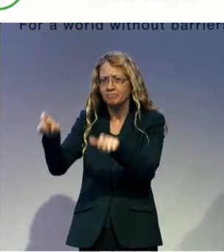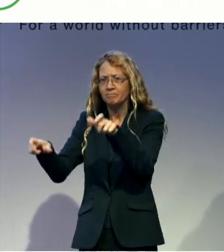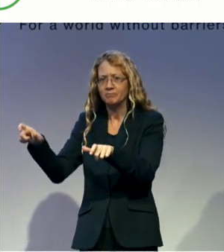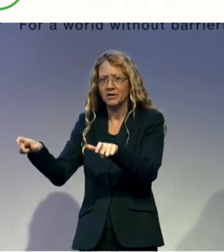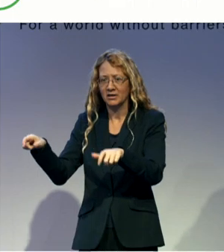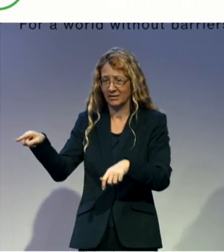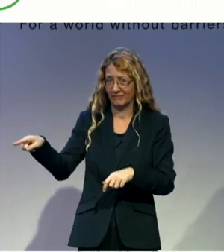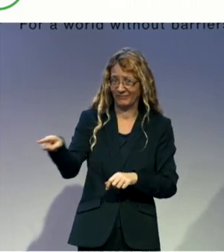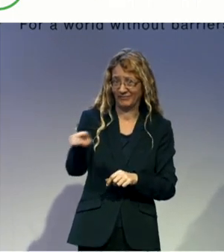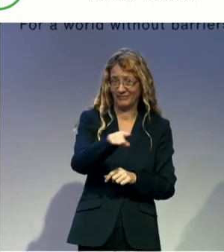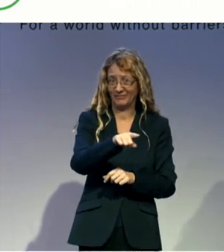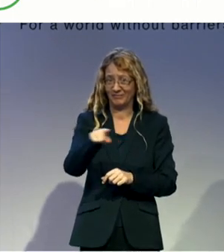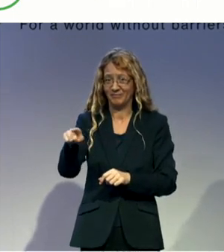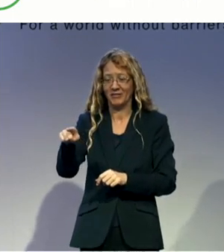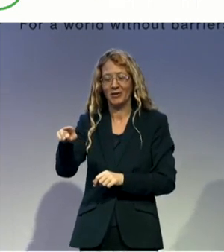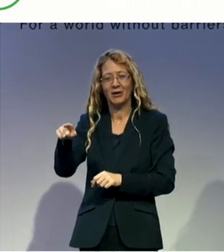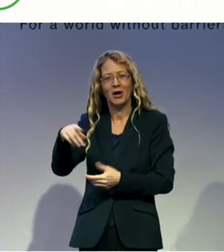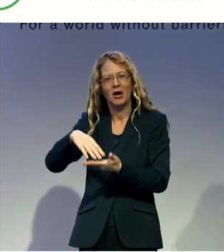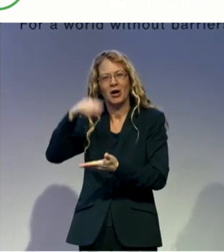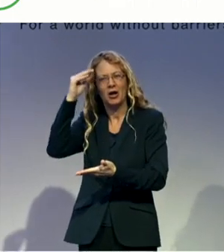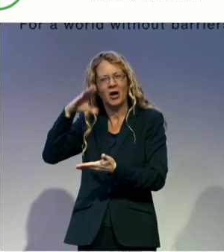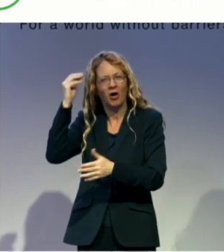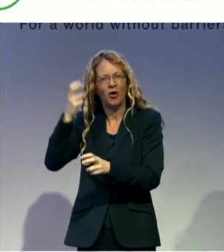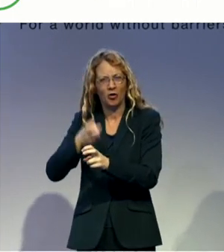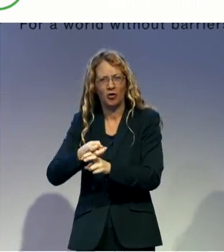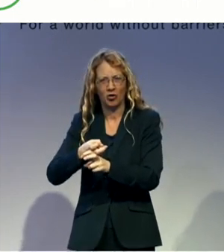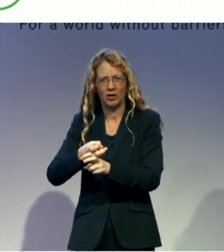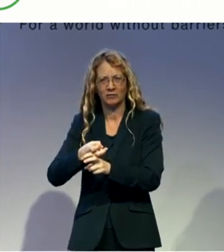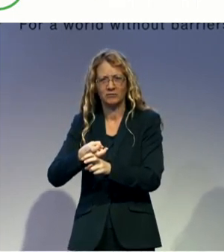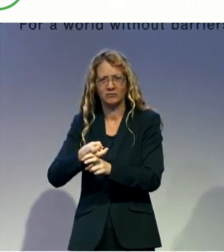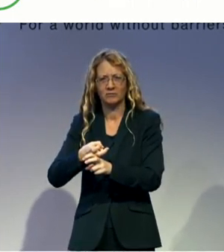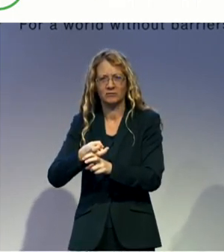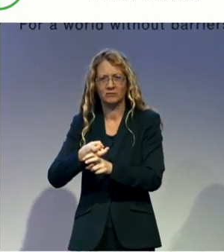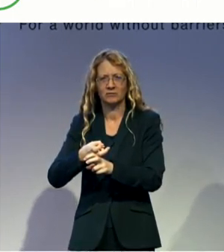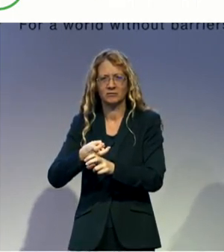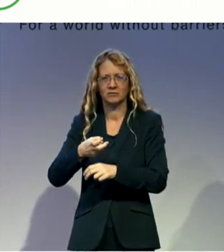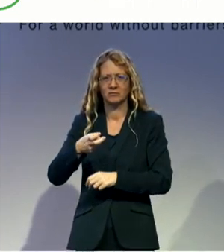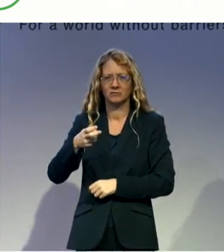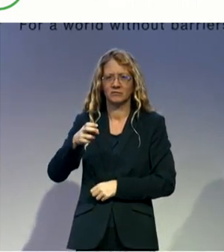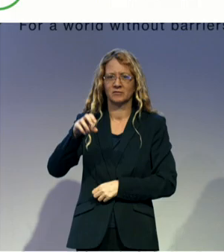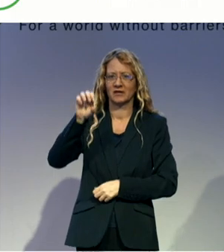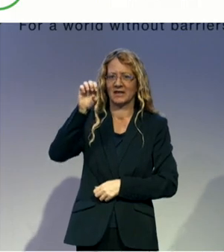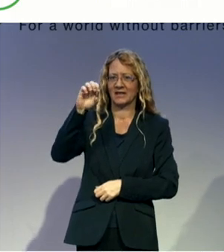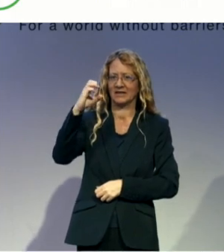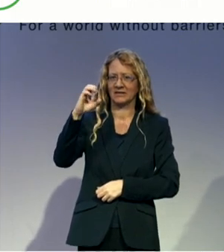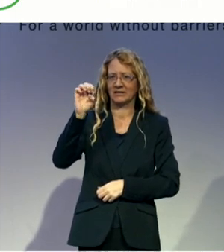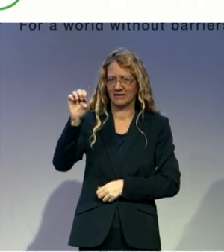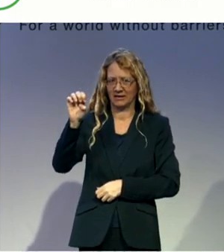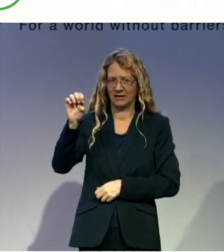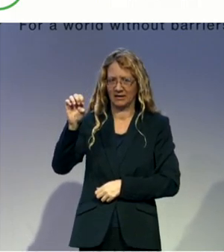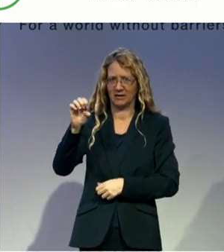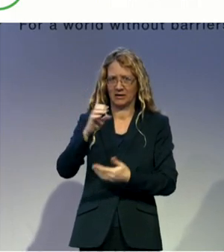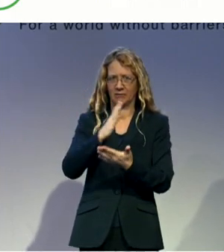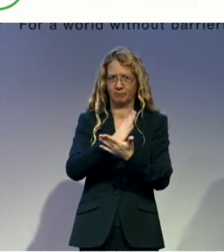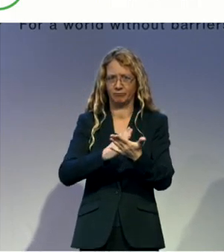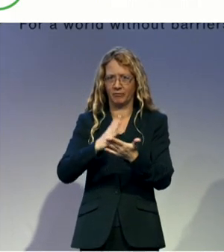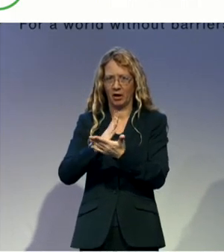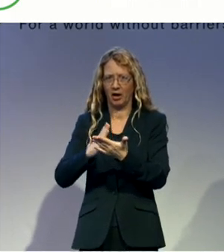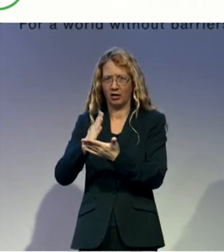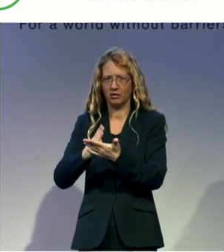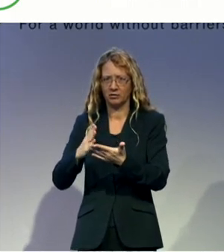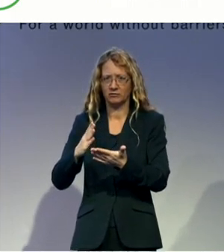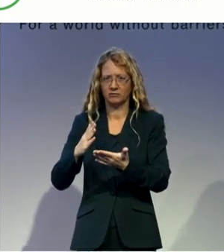25 years. There are more than 30 ACE groups across Scotland meeting in communities every month and coming together four times